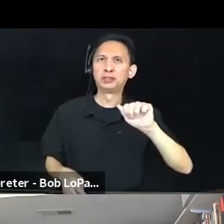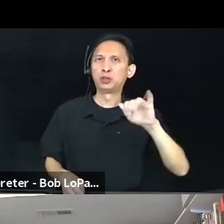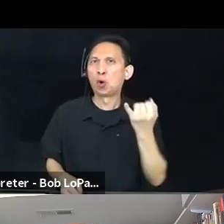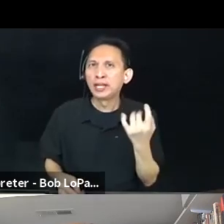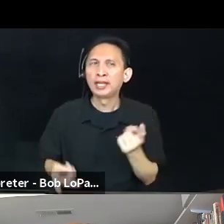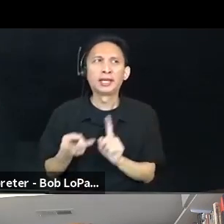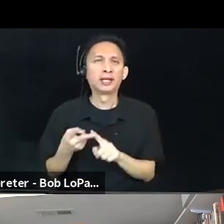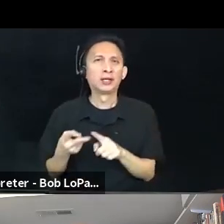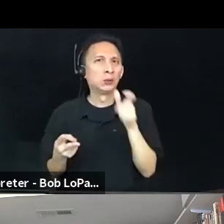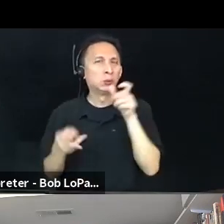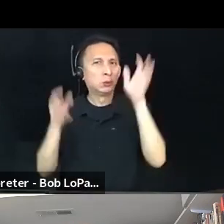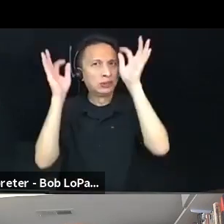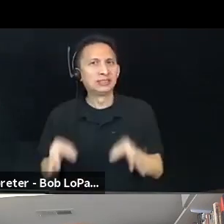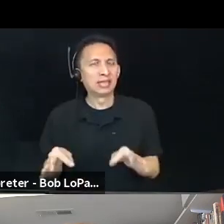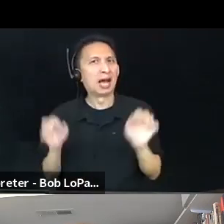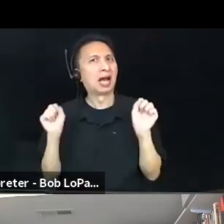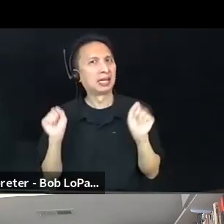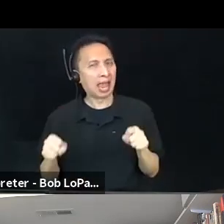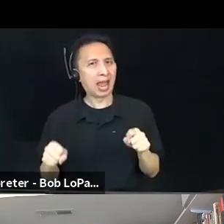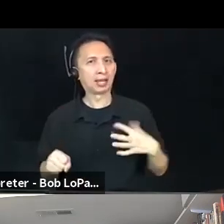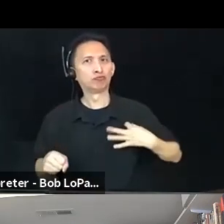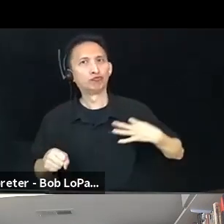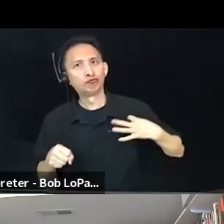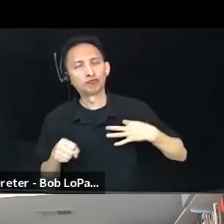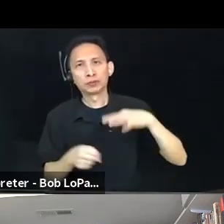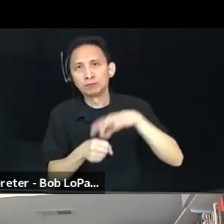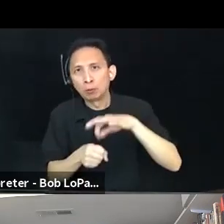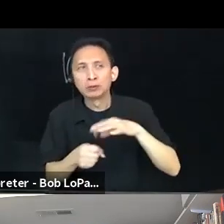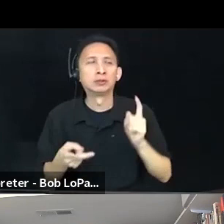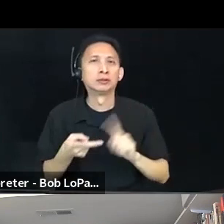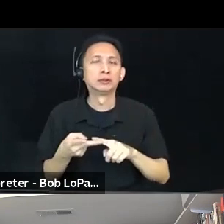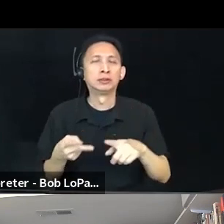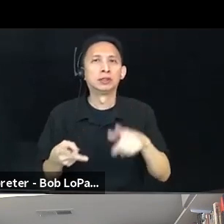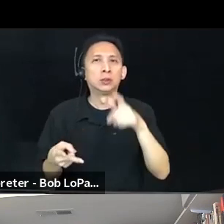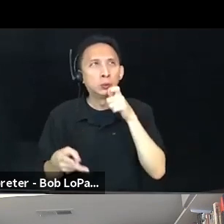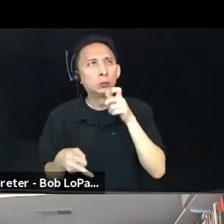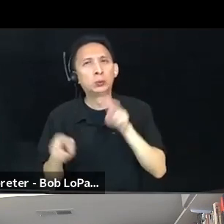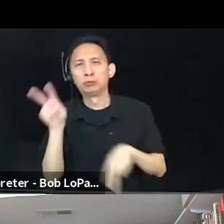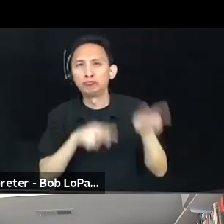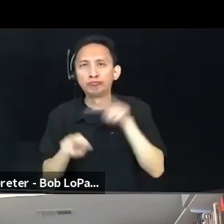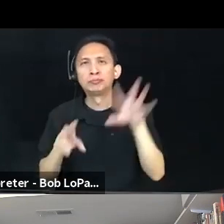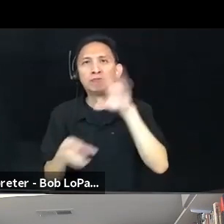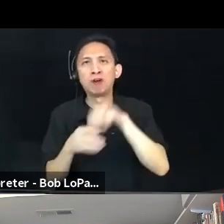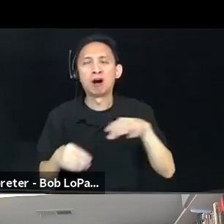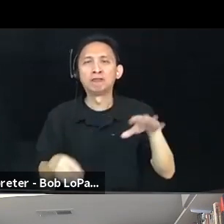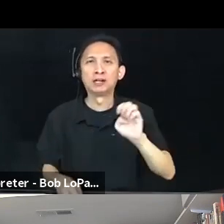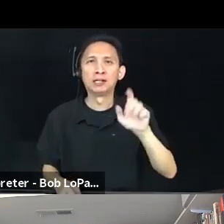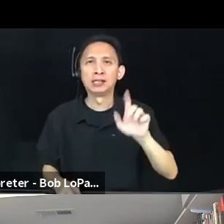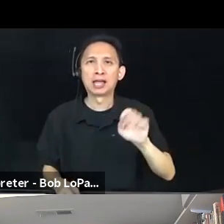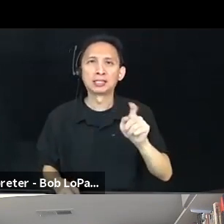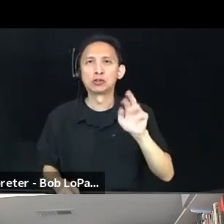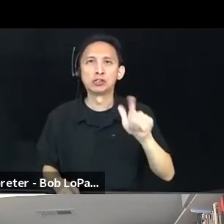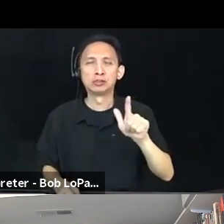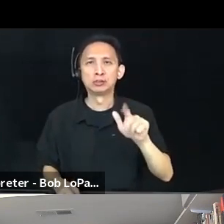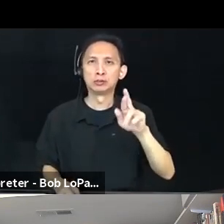deciding who gets to vote, who counts on the electoral rolls, etc., how those processes generate